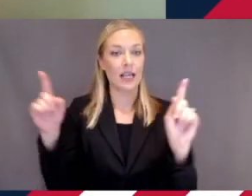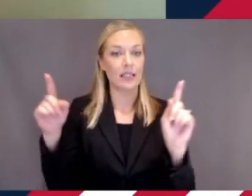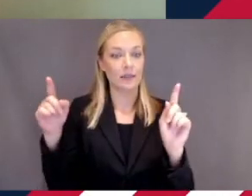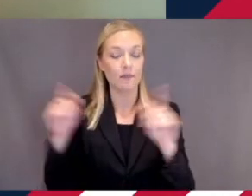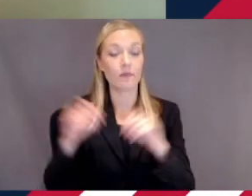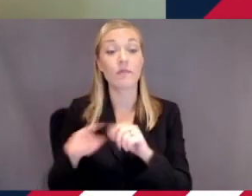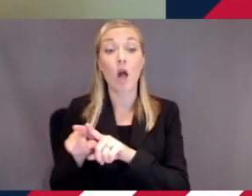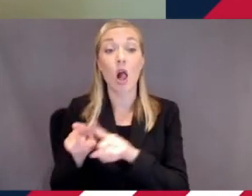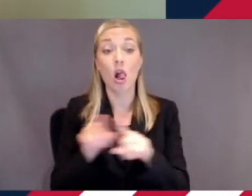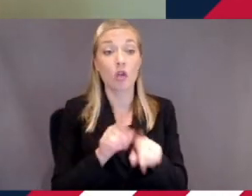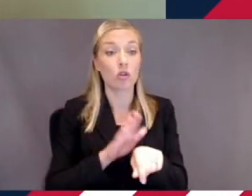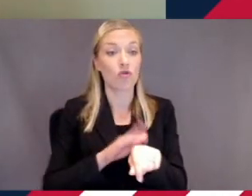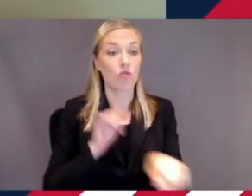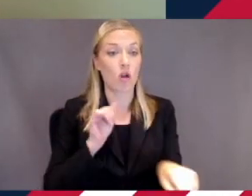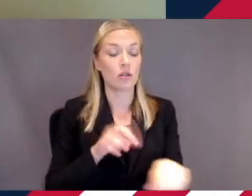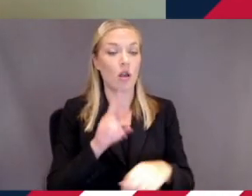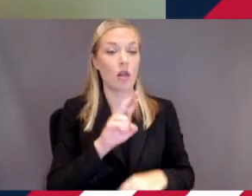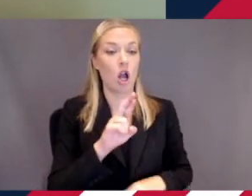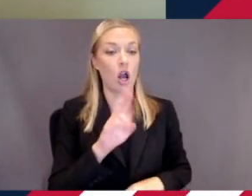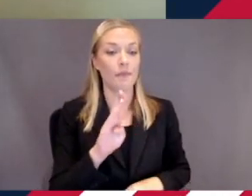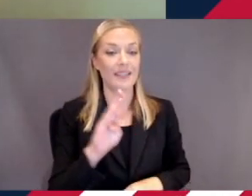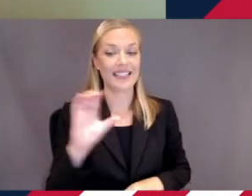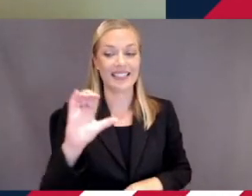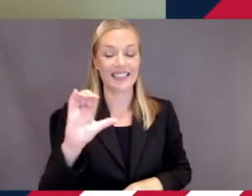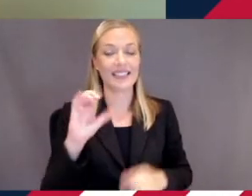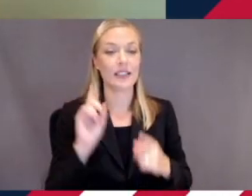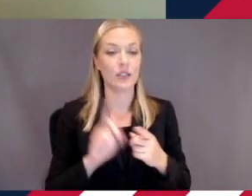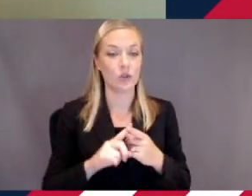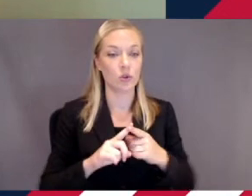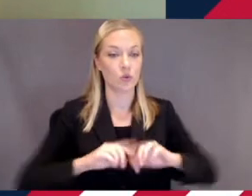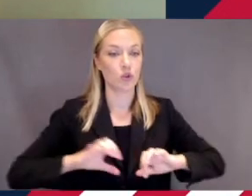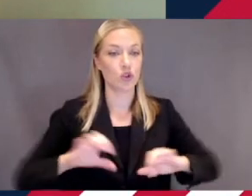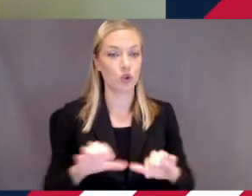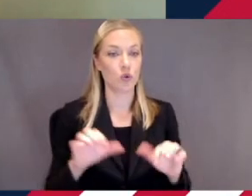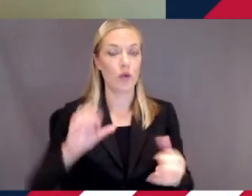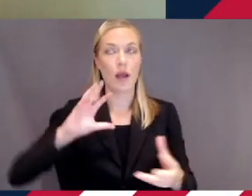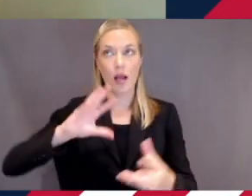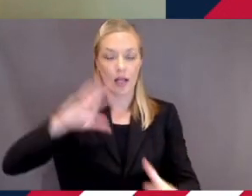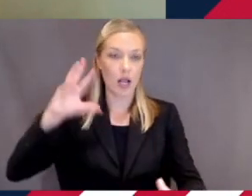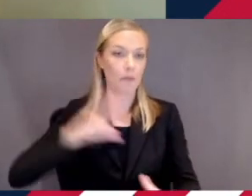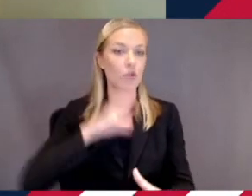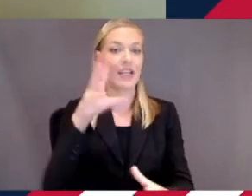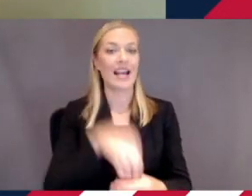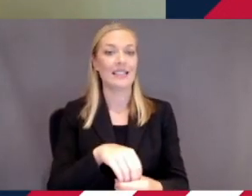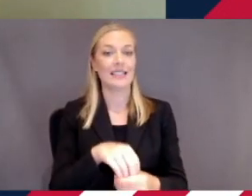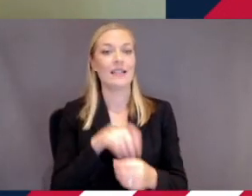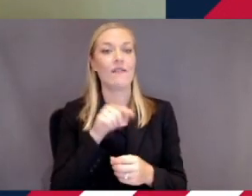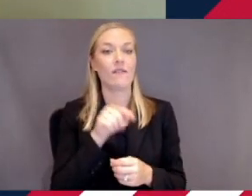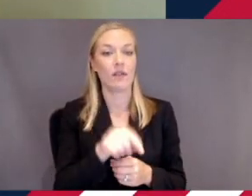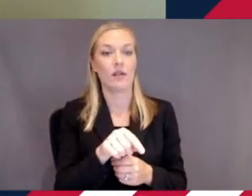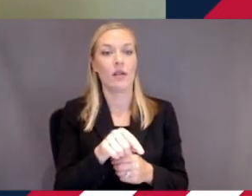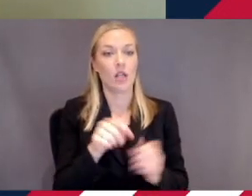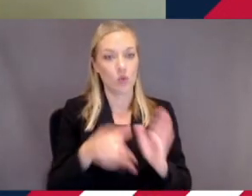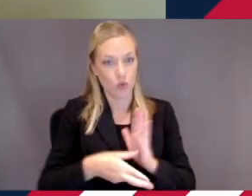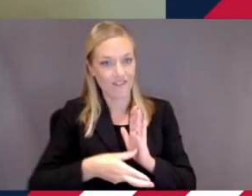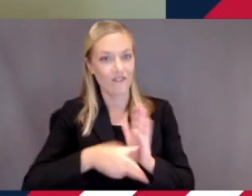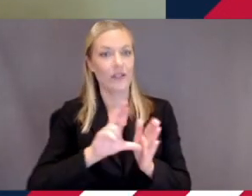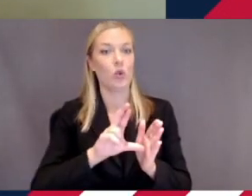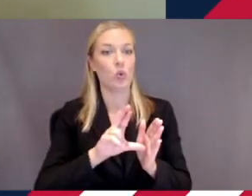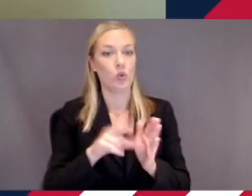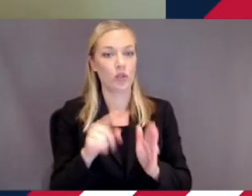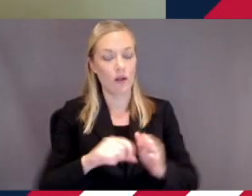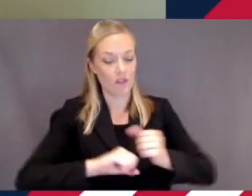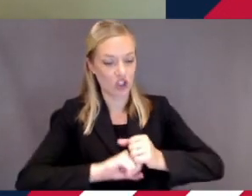the RBC to conduct a comprehensive and structured review of the presidential nominating reforms adopted by the DNC